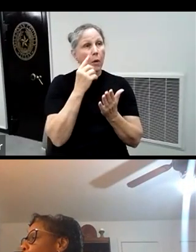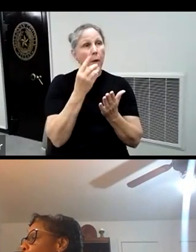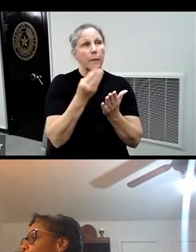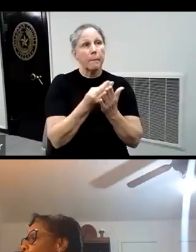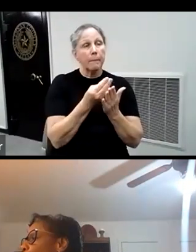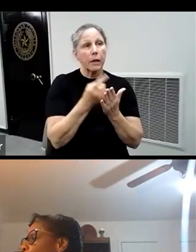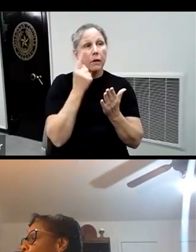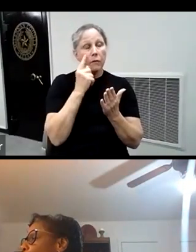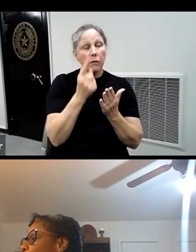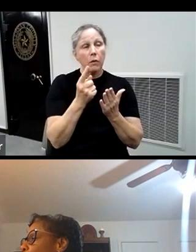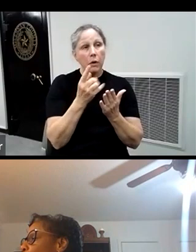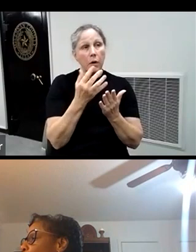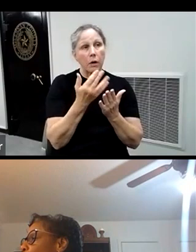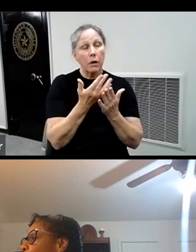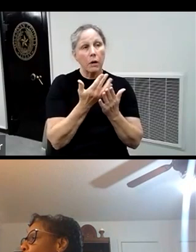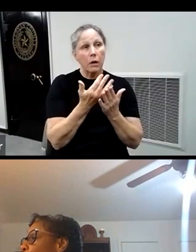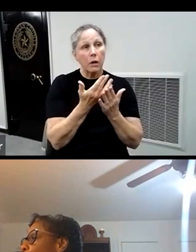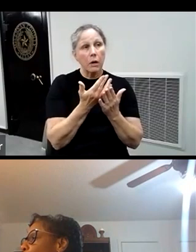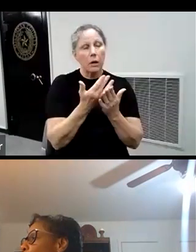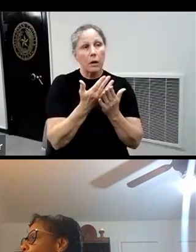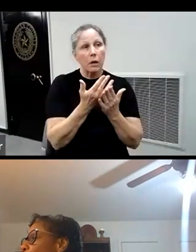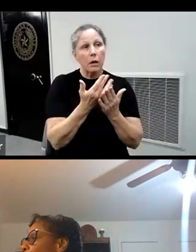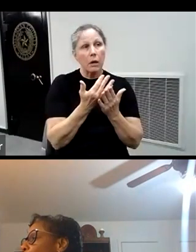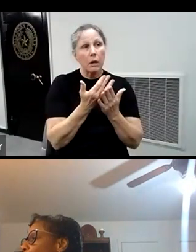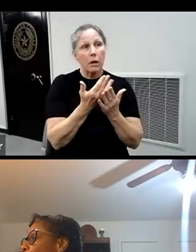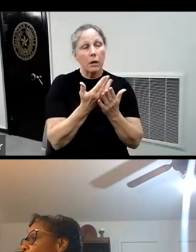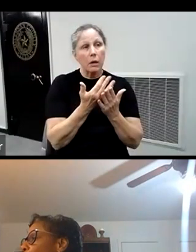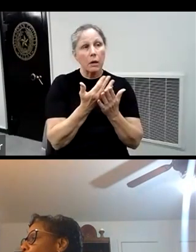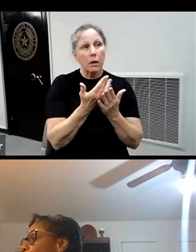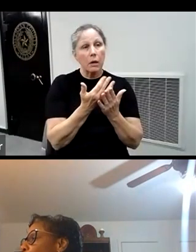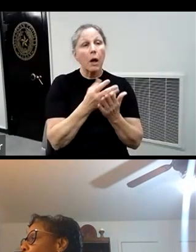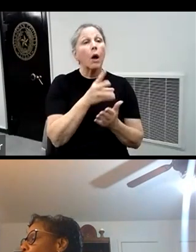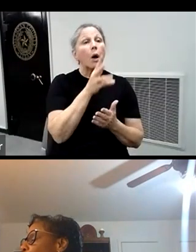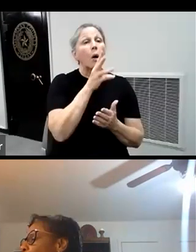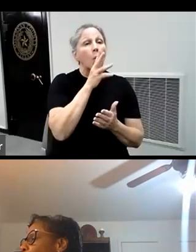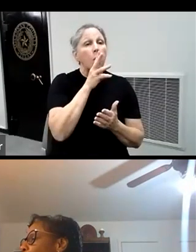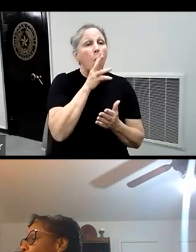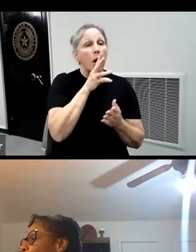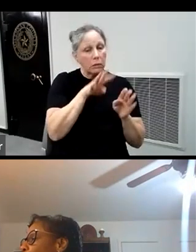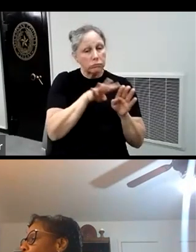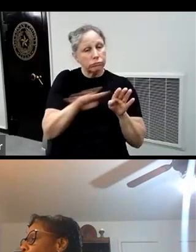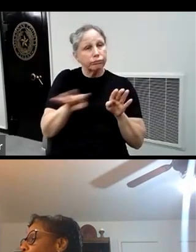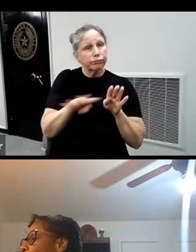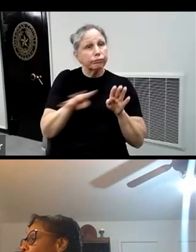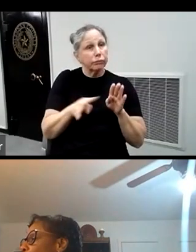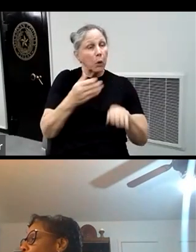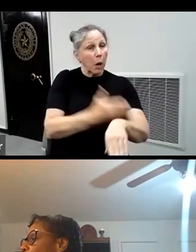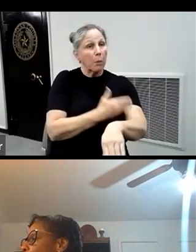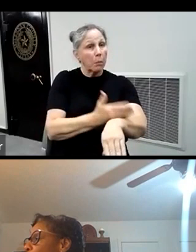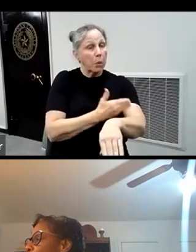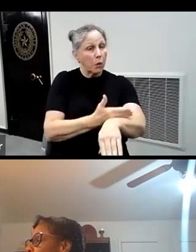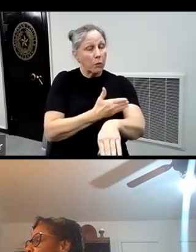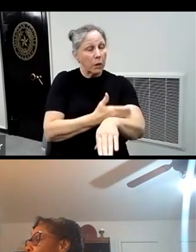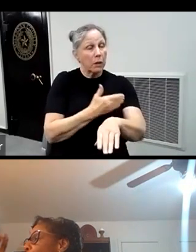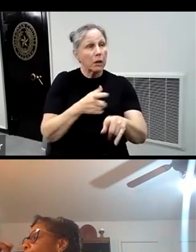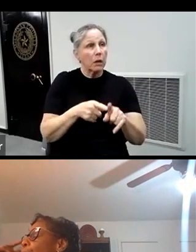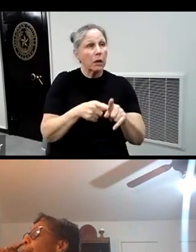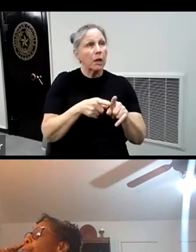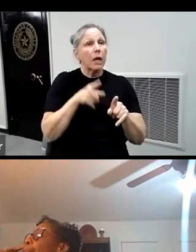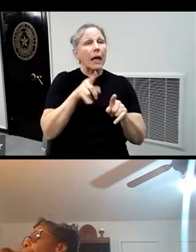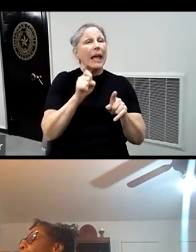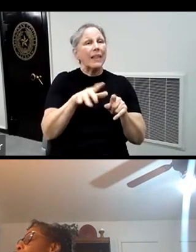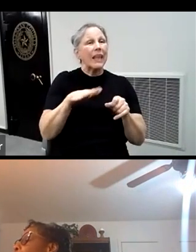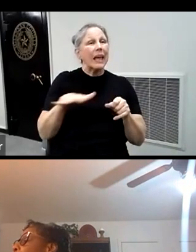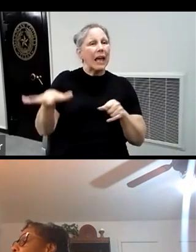for certification on the water and sewer improvement in the